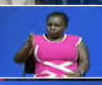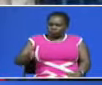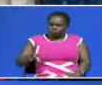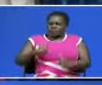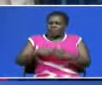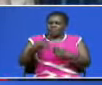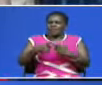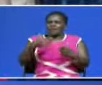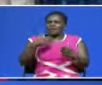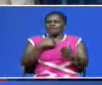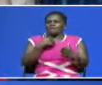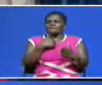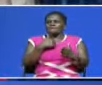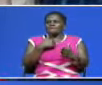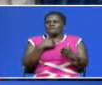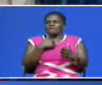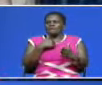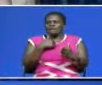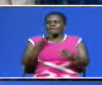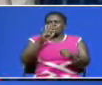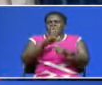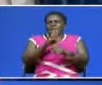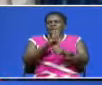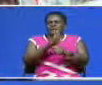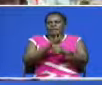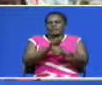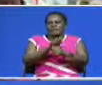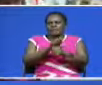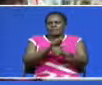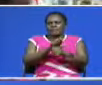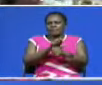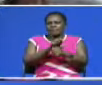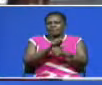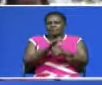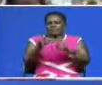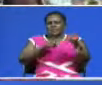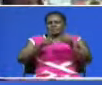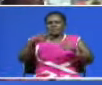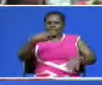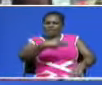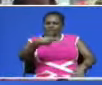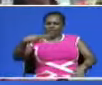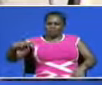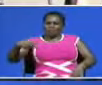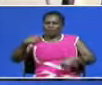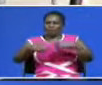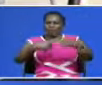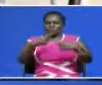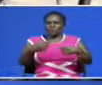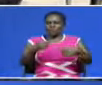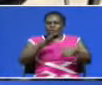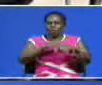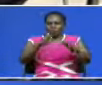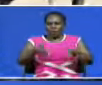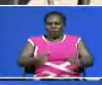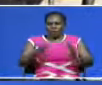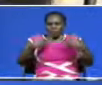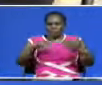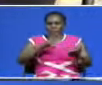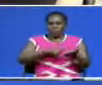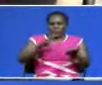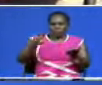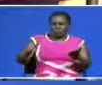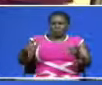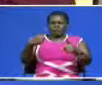then have many of these DMUs. Our journey to Hurlingham continues, and along the way, passengers alight